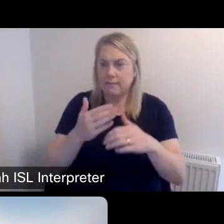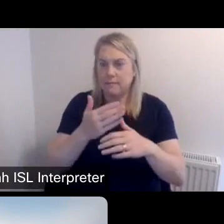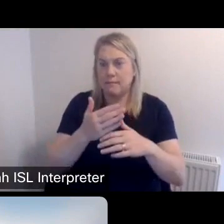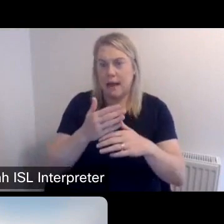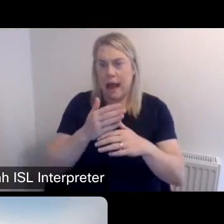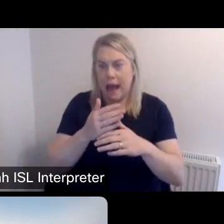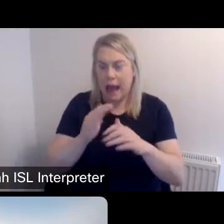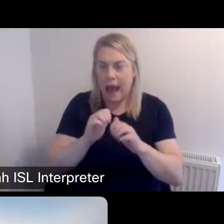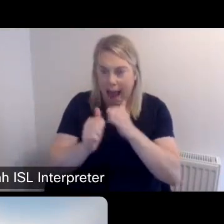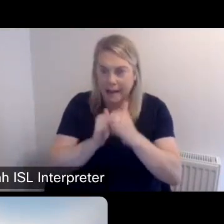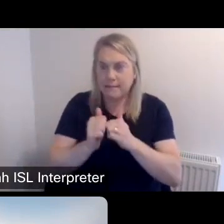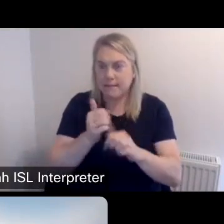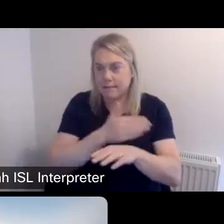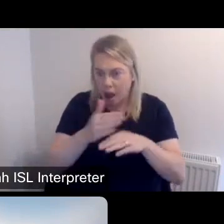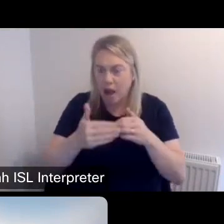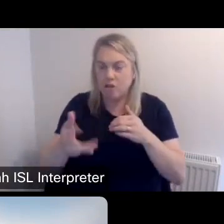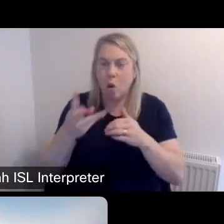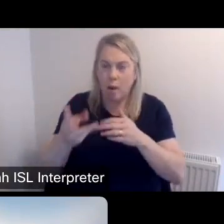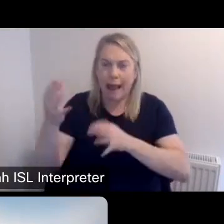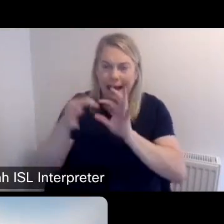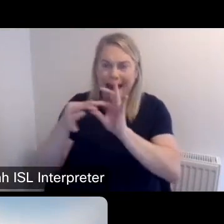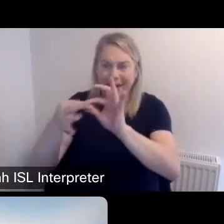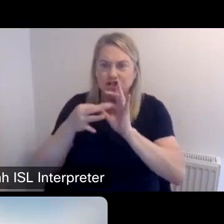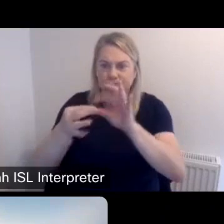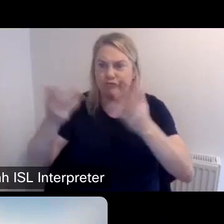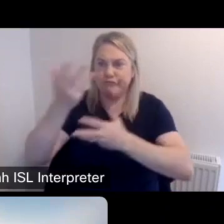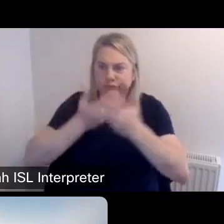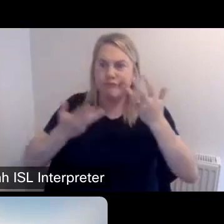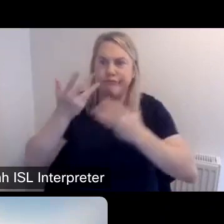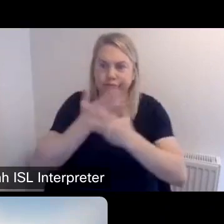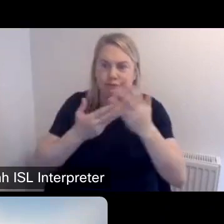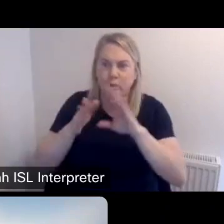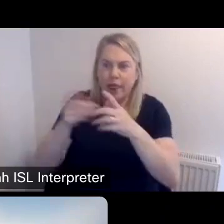those doors would be open to us as well. We would think.